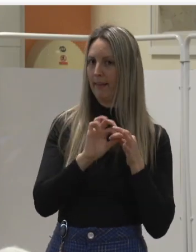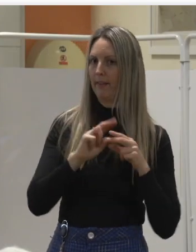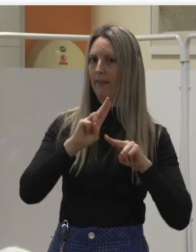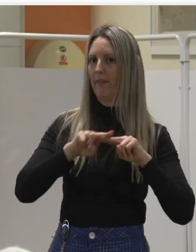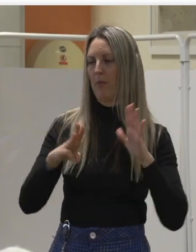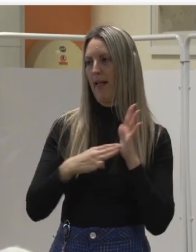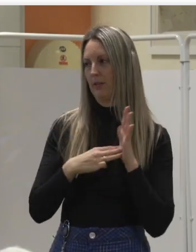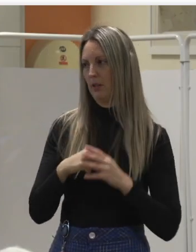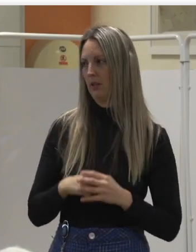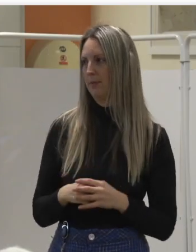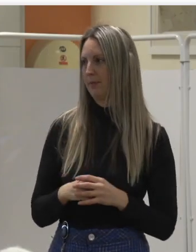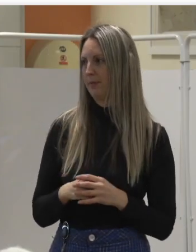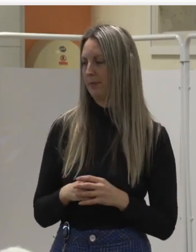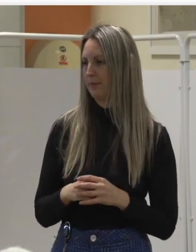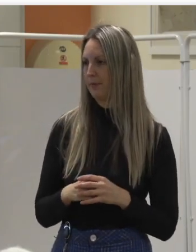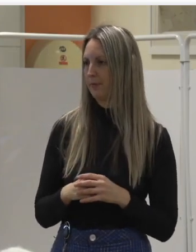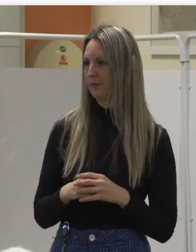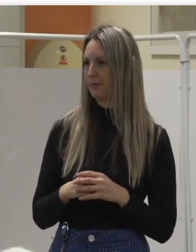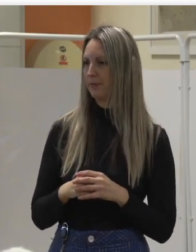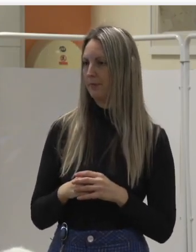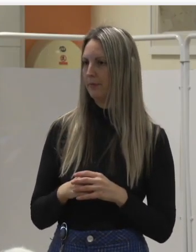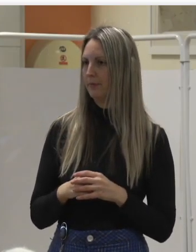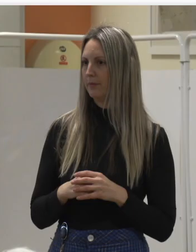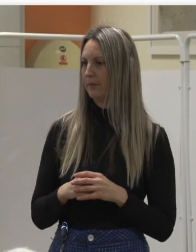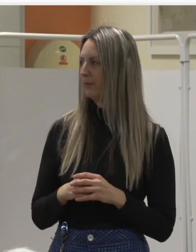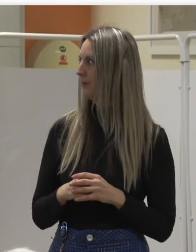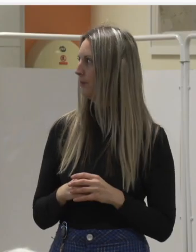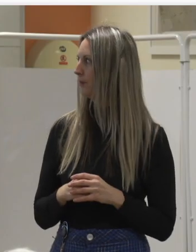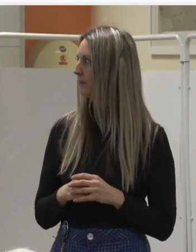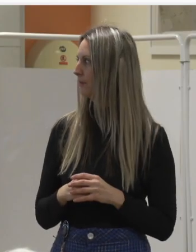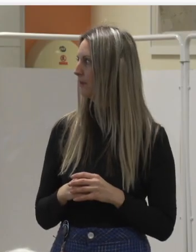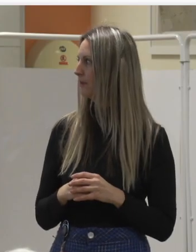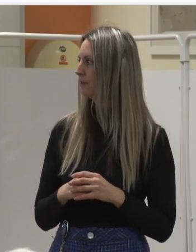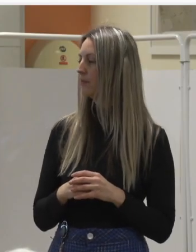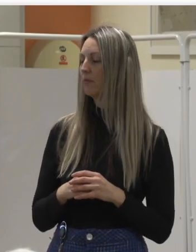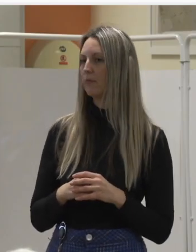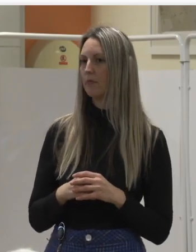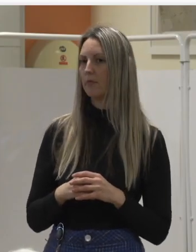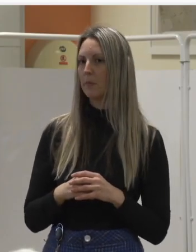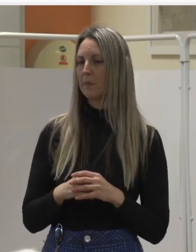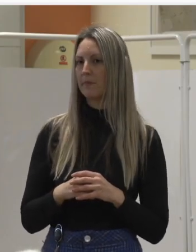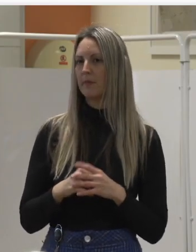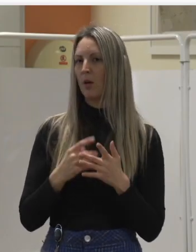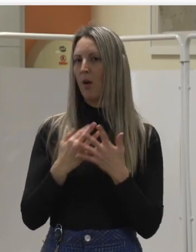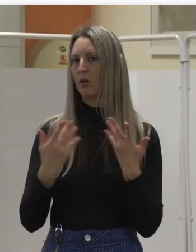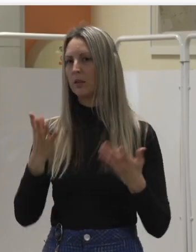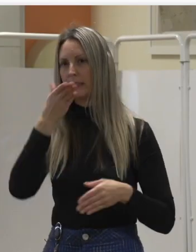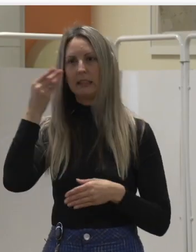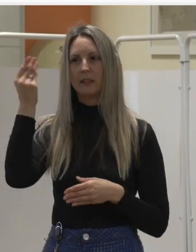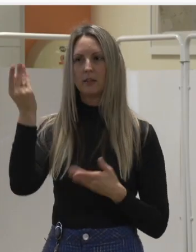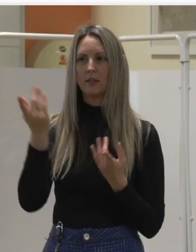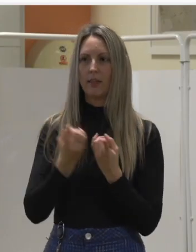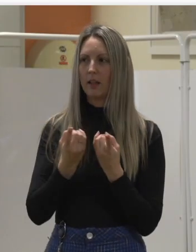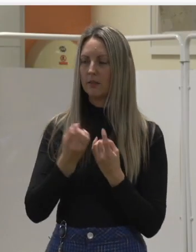with fibromyalgia. And increased sensitivity to a lot of different sensory stimuli.